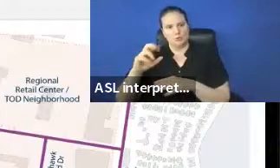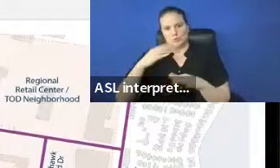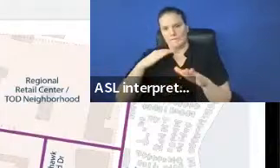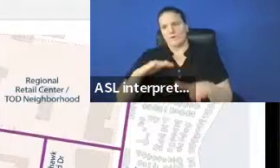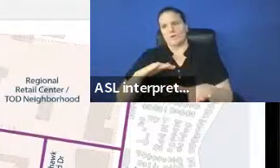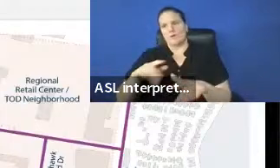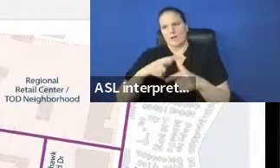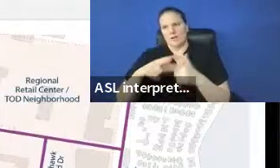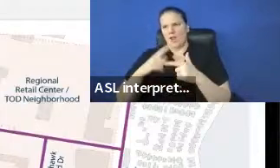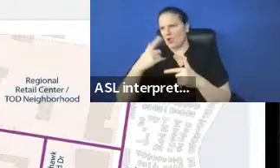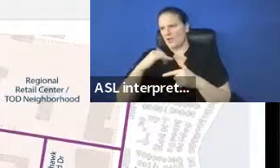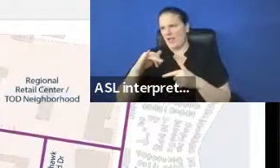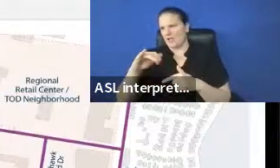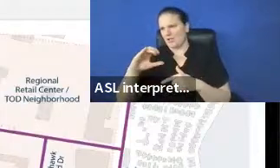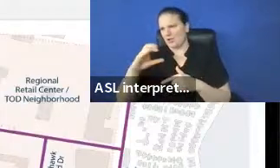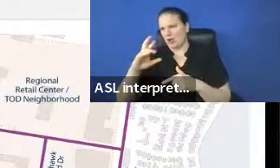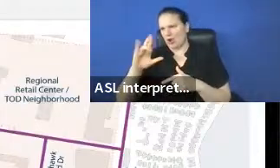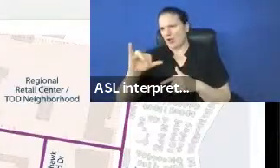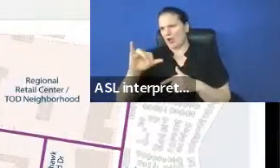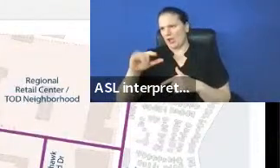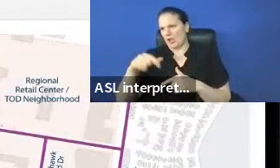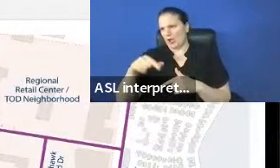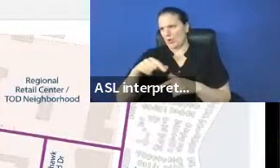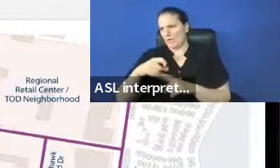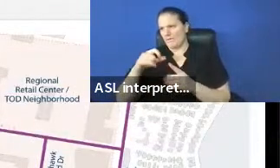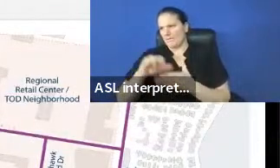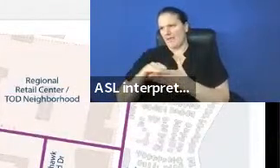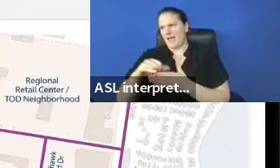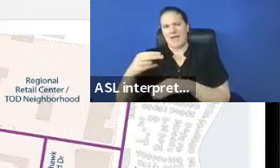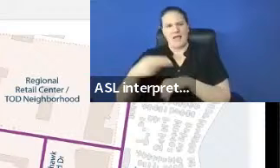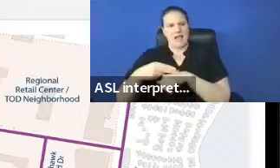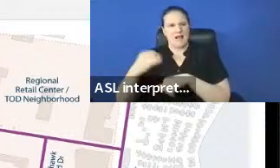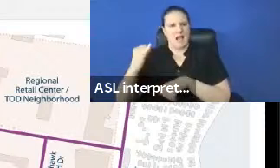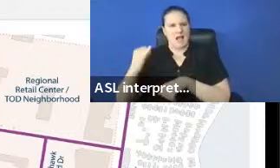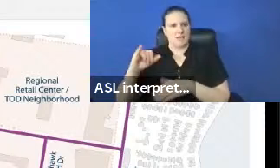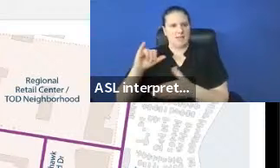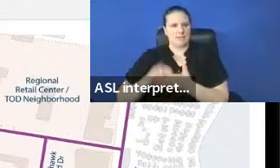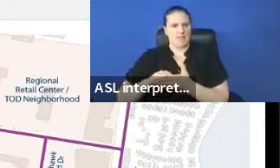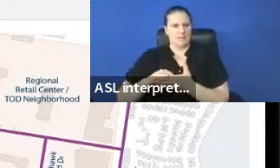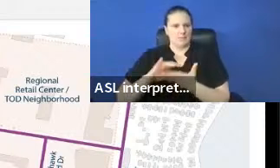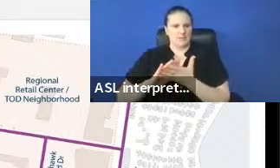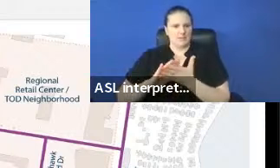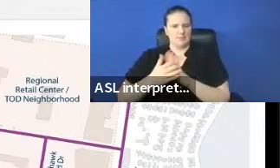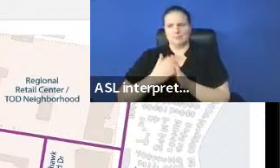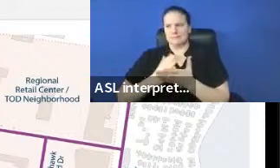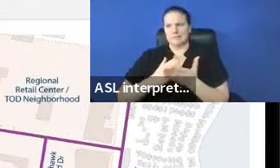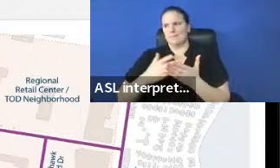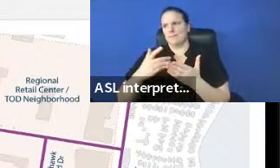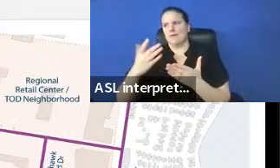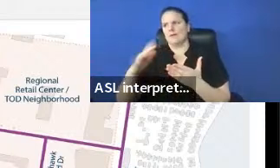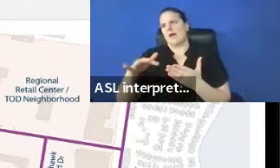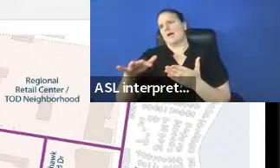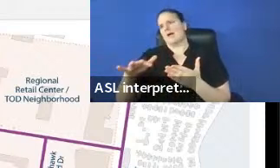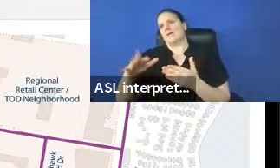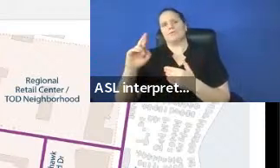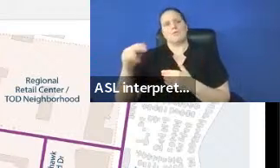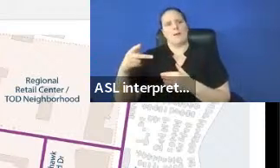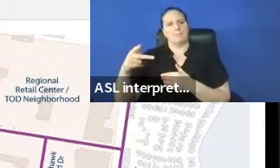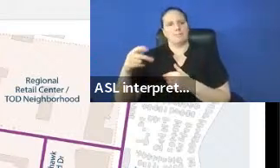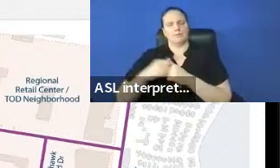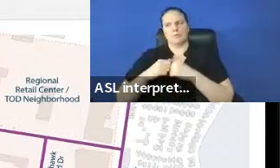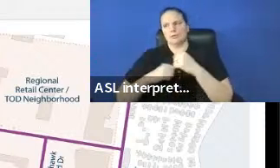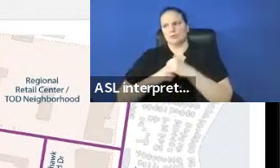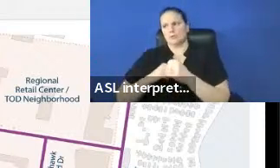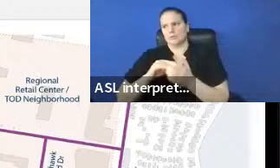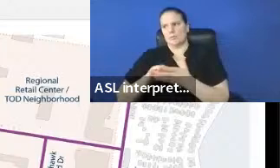little curly Q that comes off the top of that on Hayden Island, that would be some sort of a ramp structure that would bring